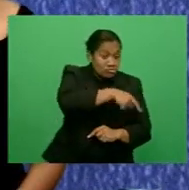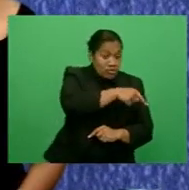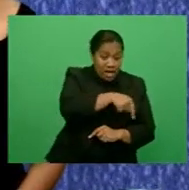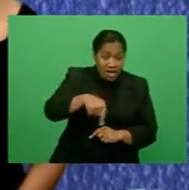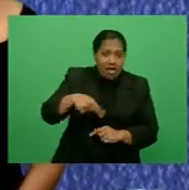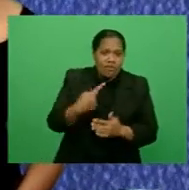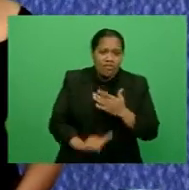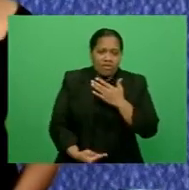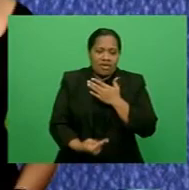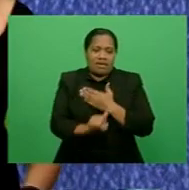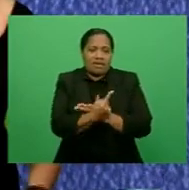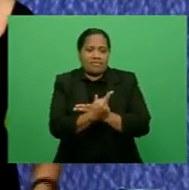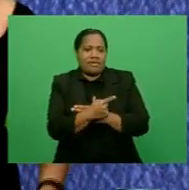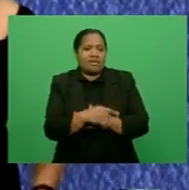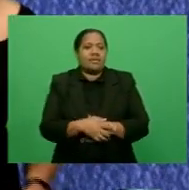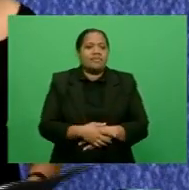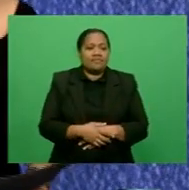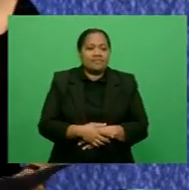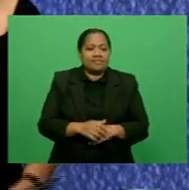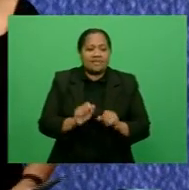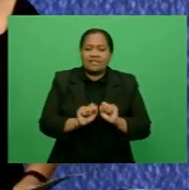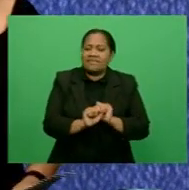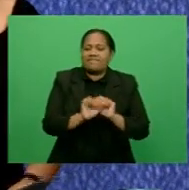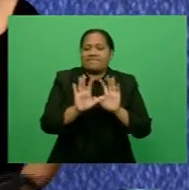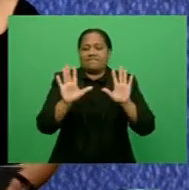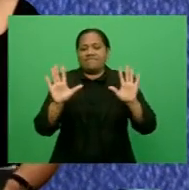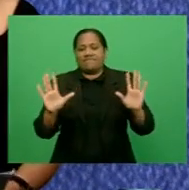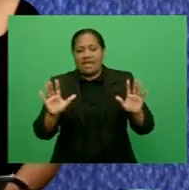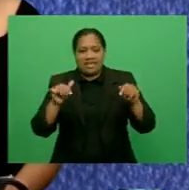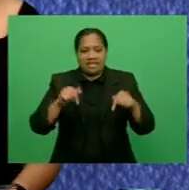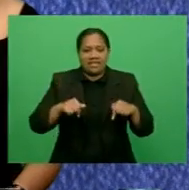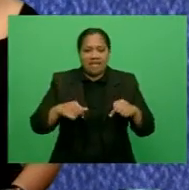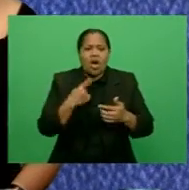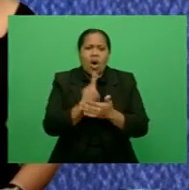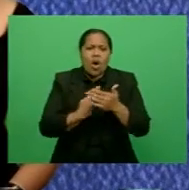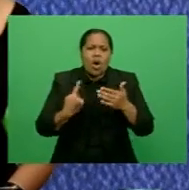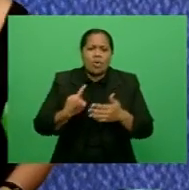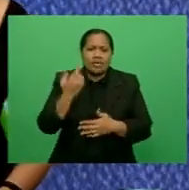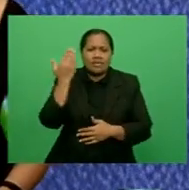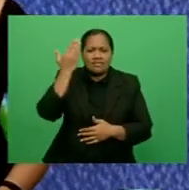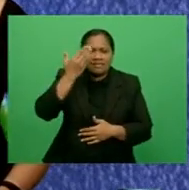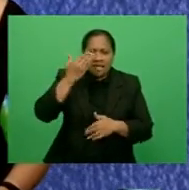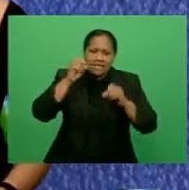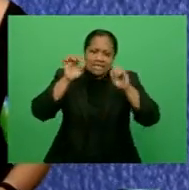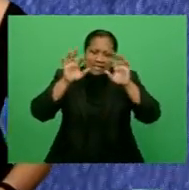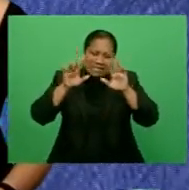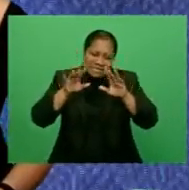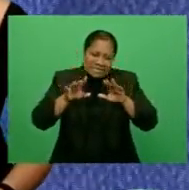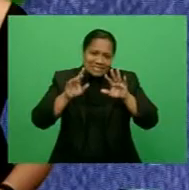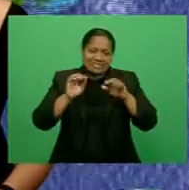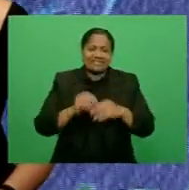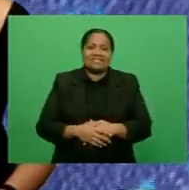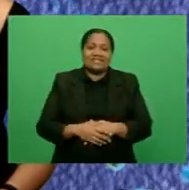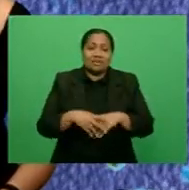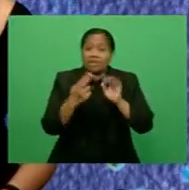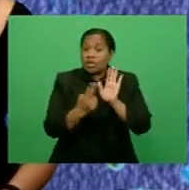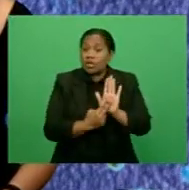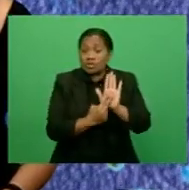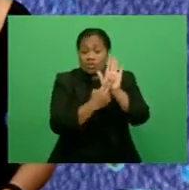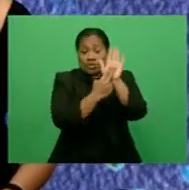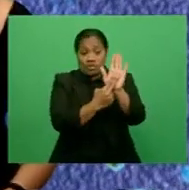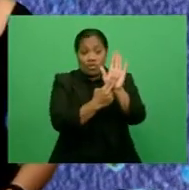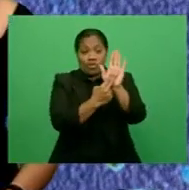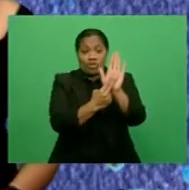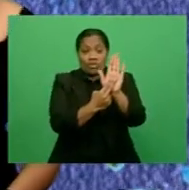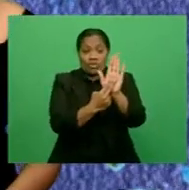nature sorted things out. It's fine here. Only the late evening will see sprinkles. And up north, the area of